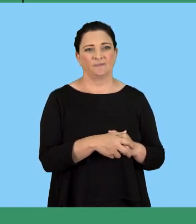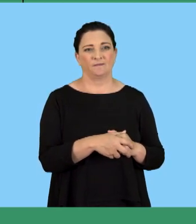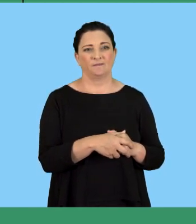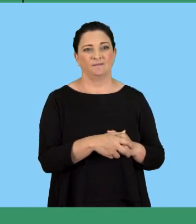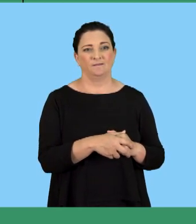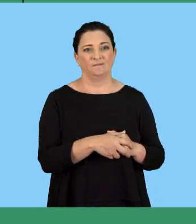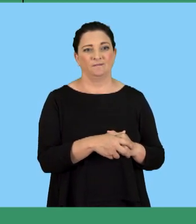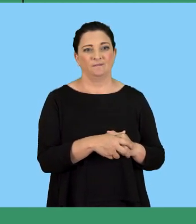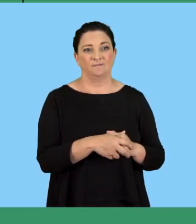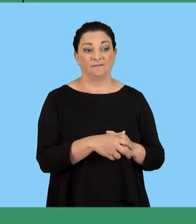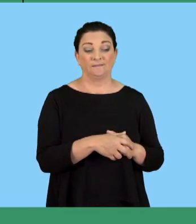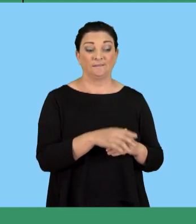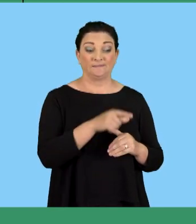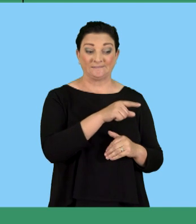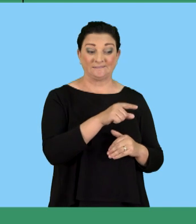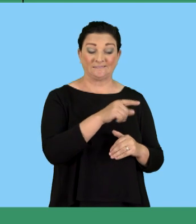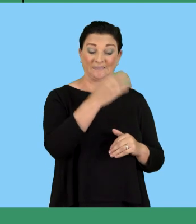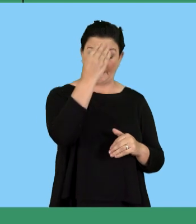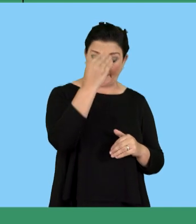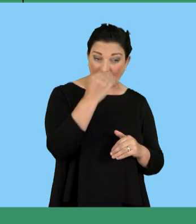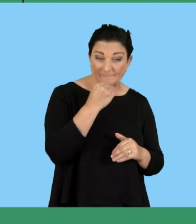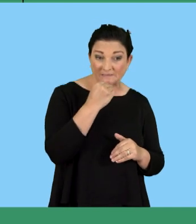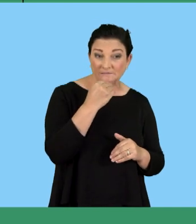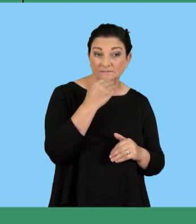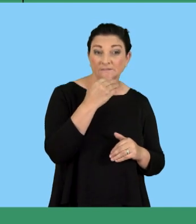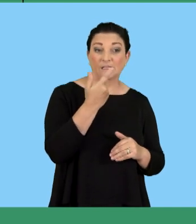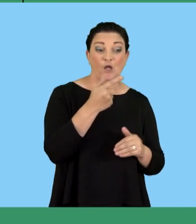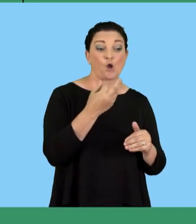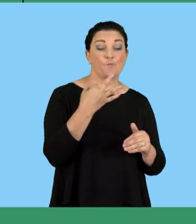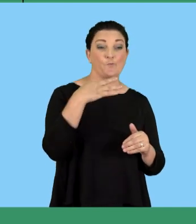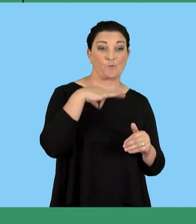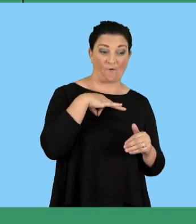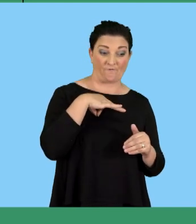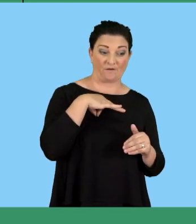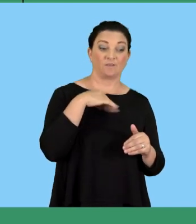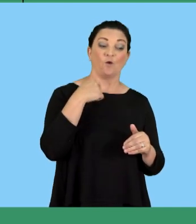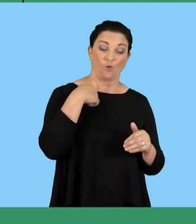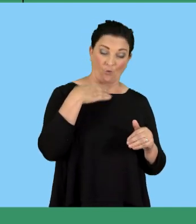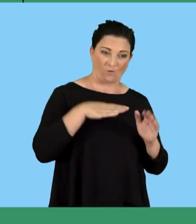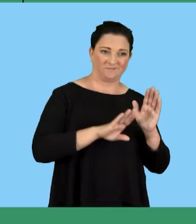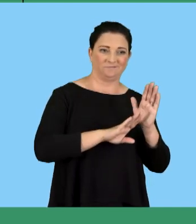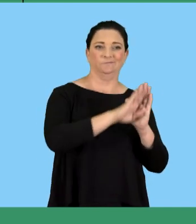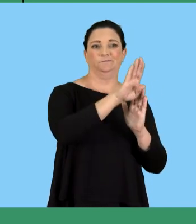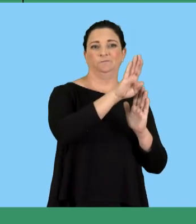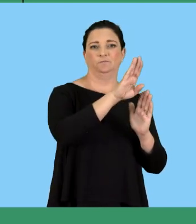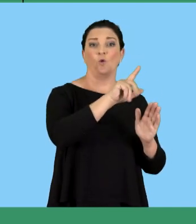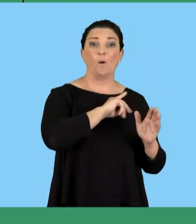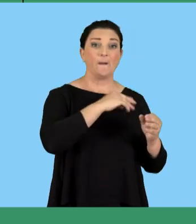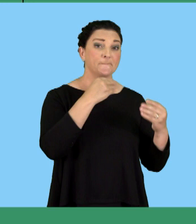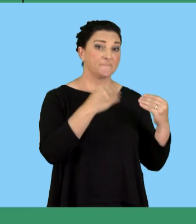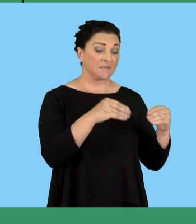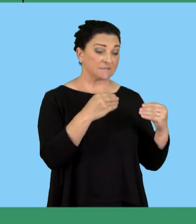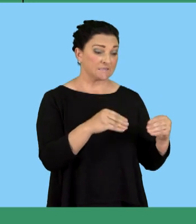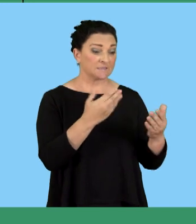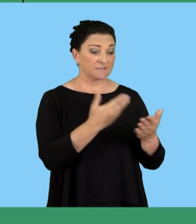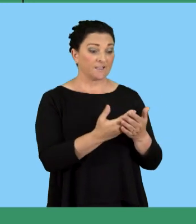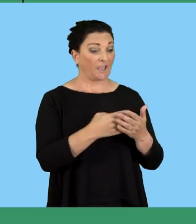community. Then, when you look into another aspect of corporate social responsibility, the focus is what? The focus